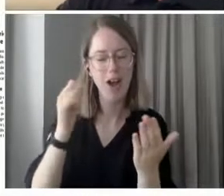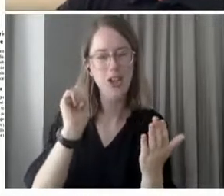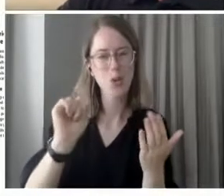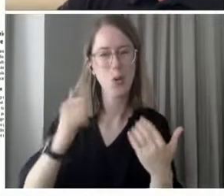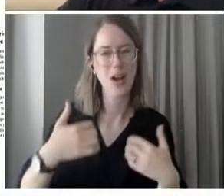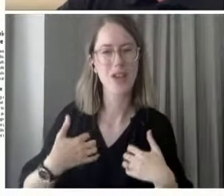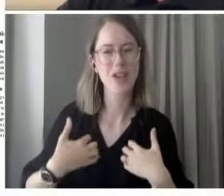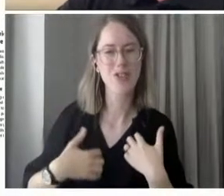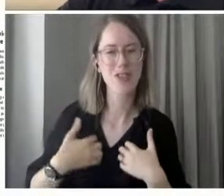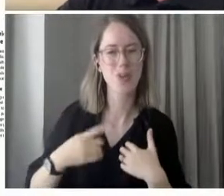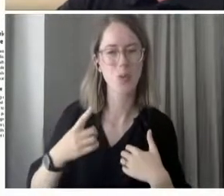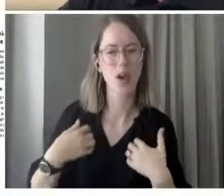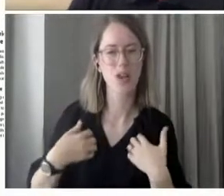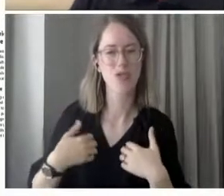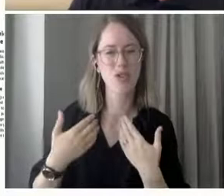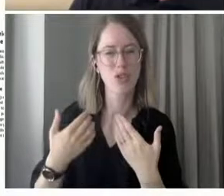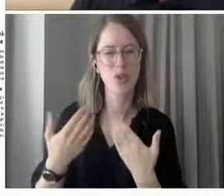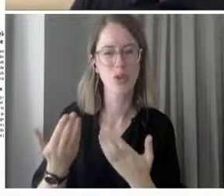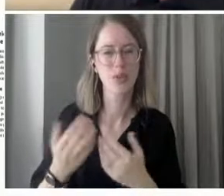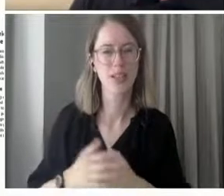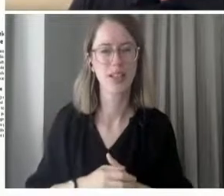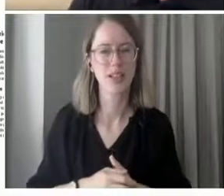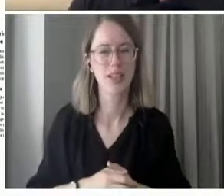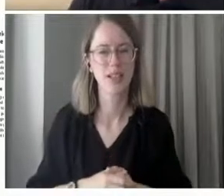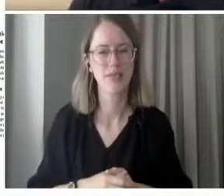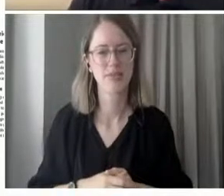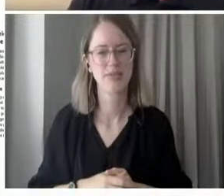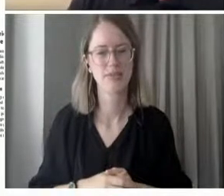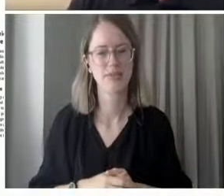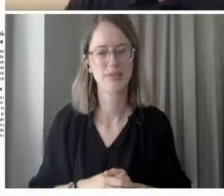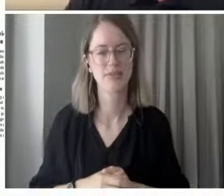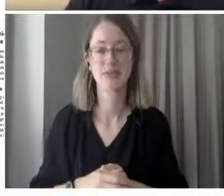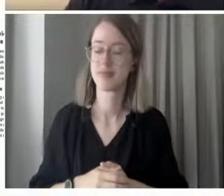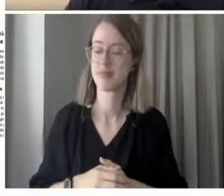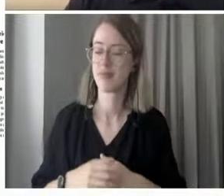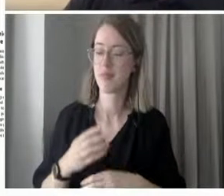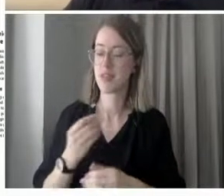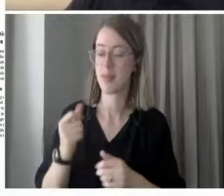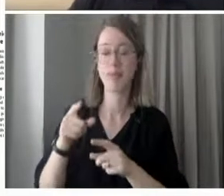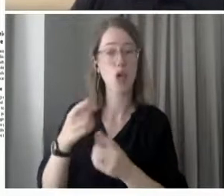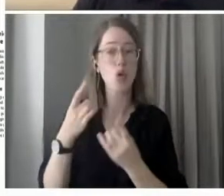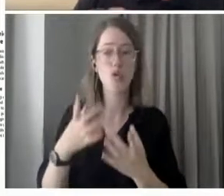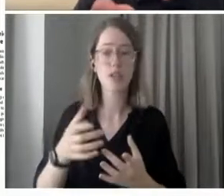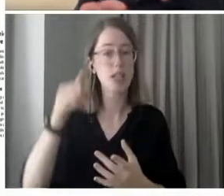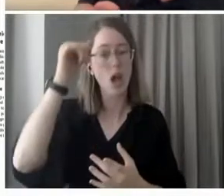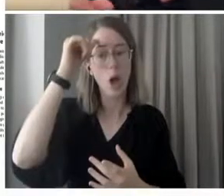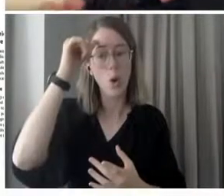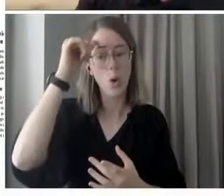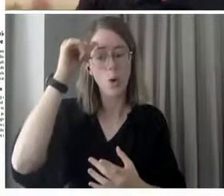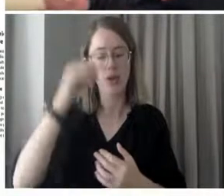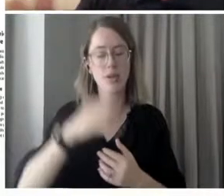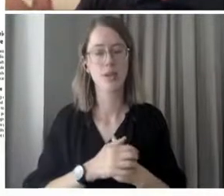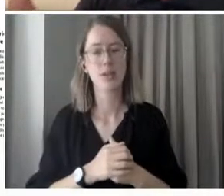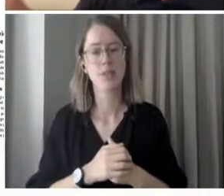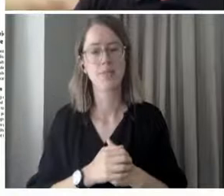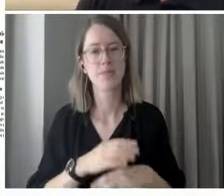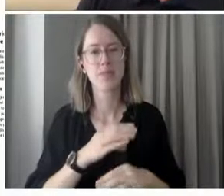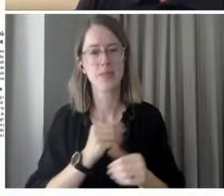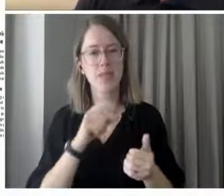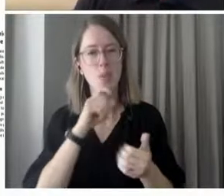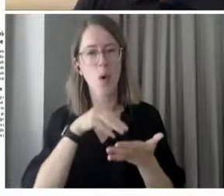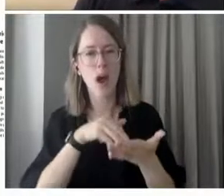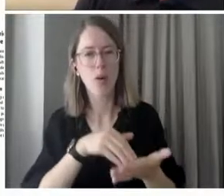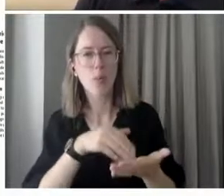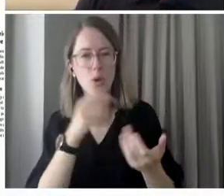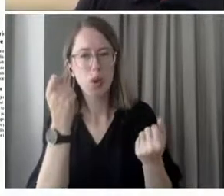something that really interests you in there. Some of it may validate what you already know. Some of it may refine your understanding of what you think you